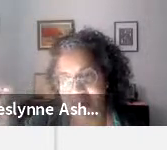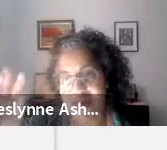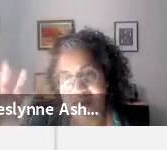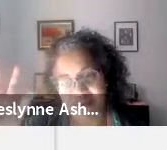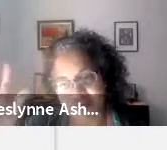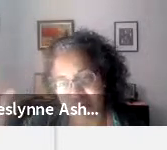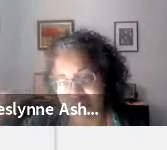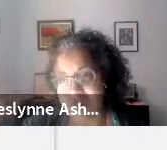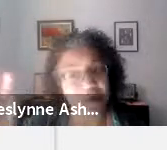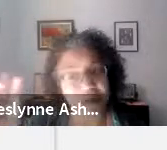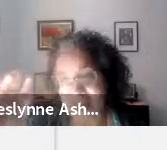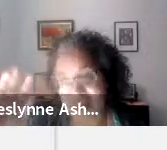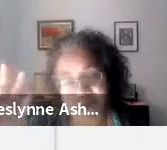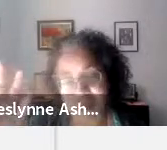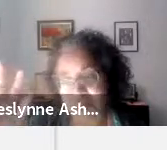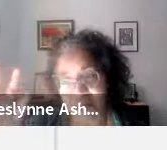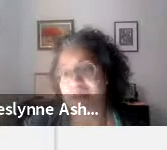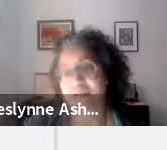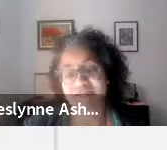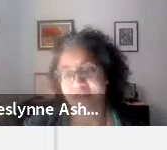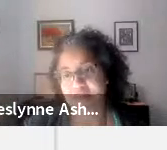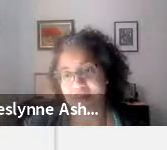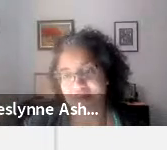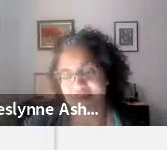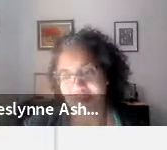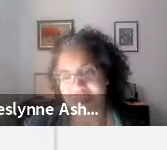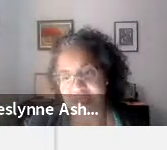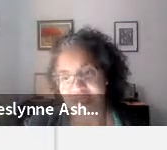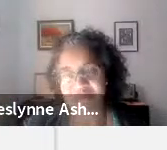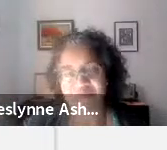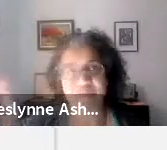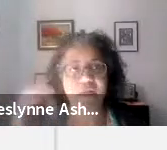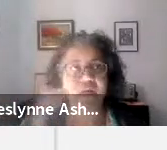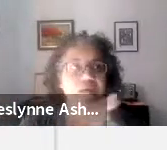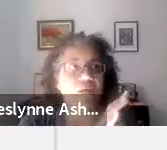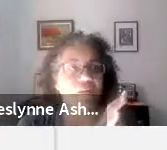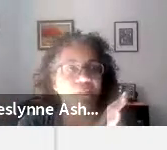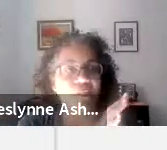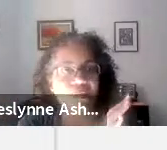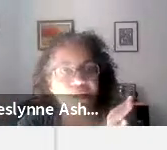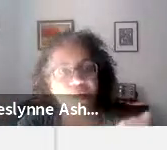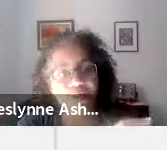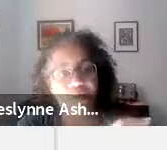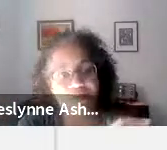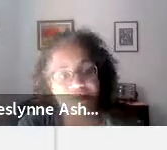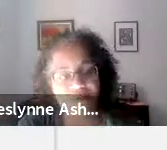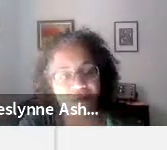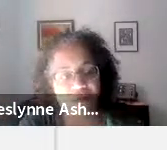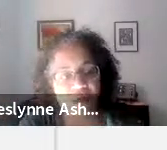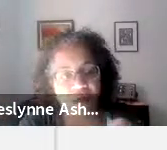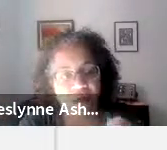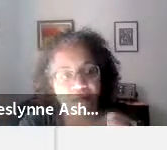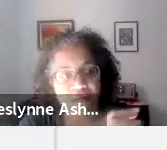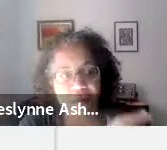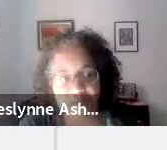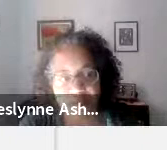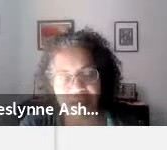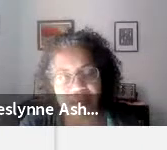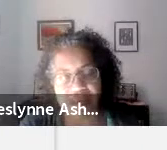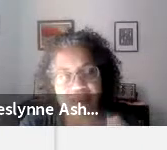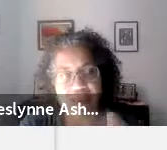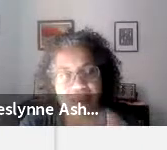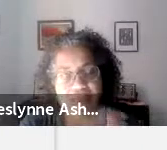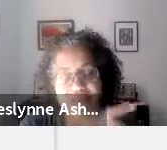them. So that's one way, just using publicly available information. We work through our